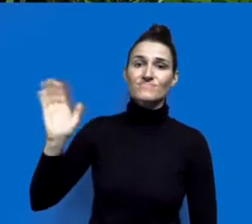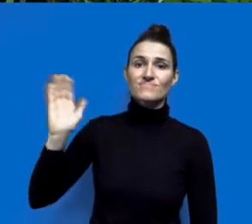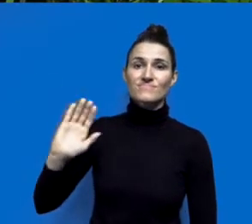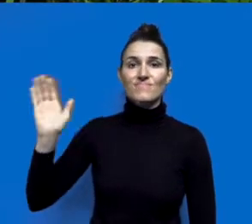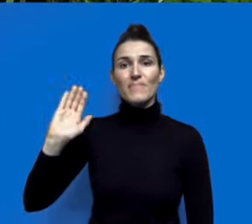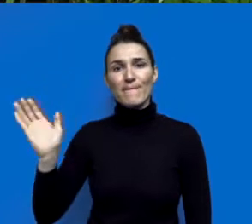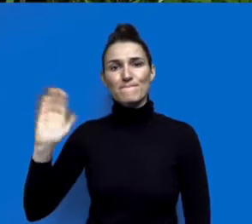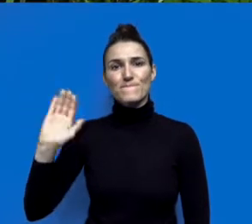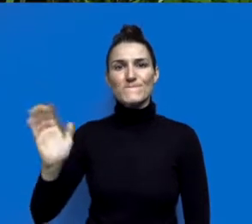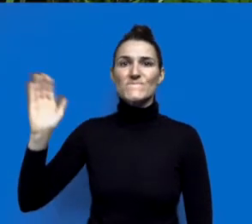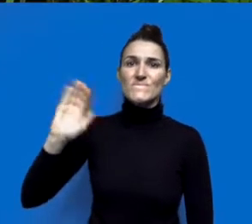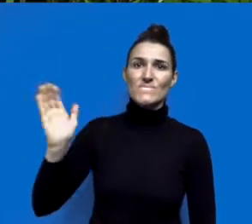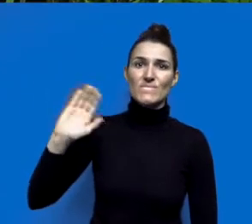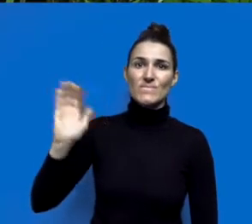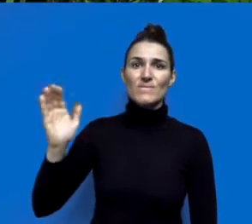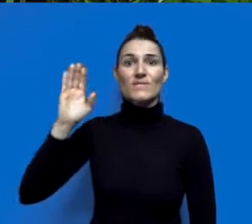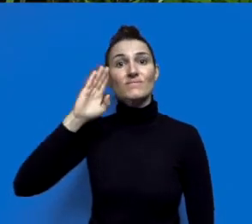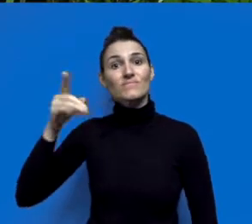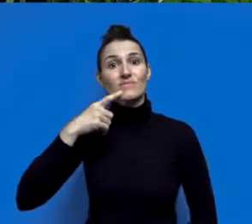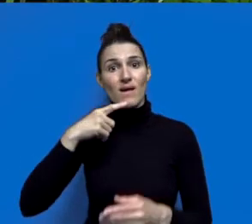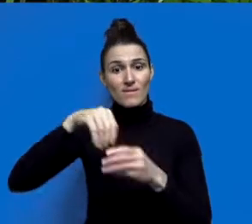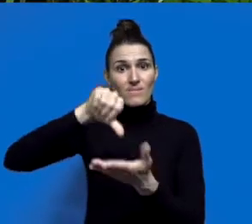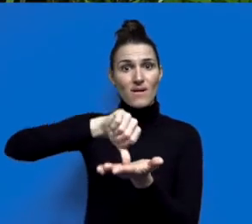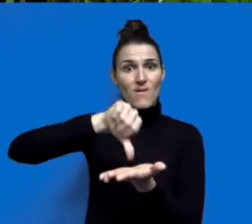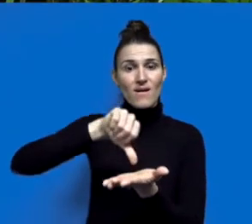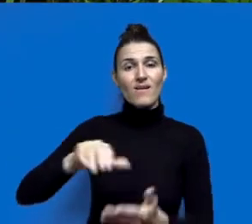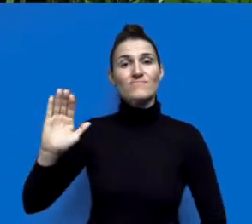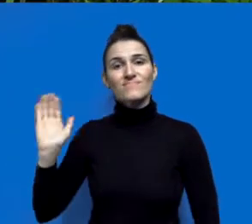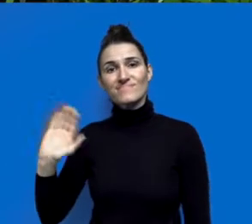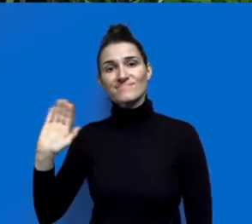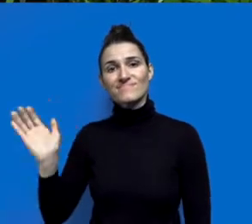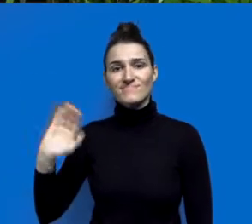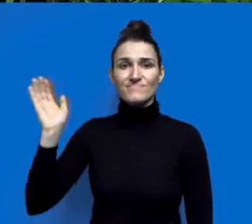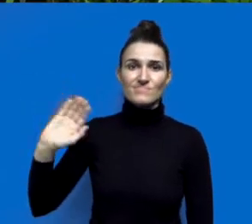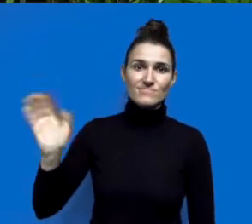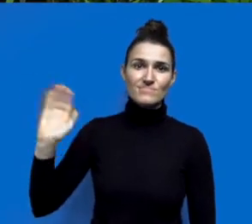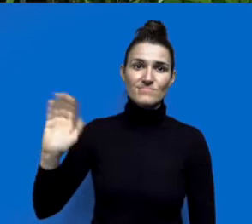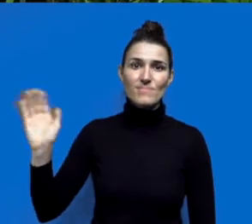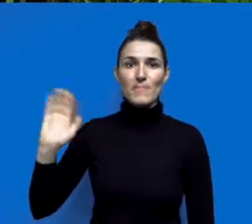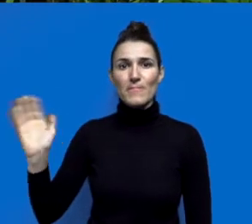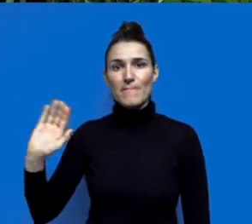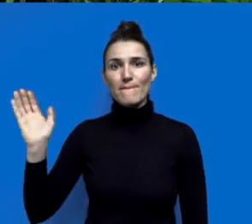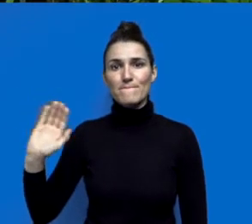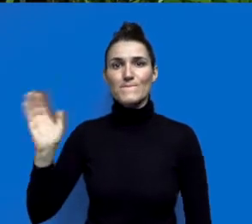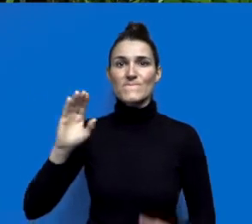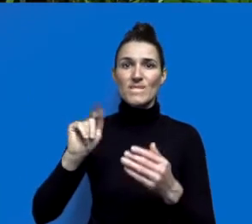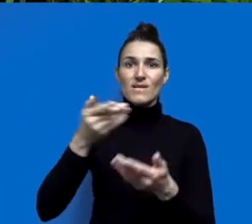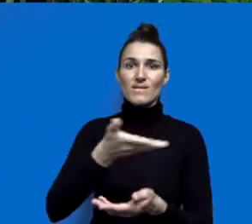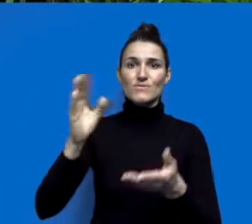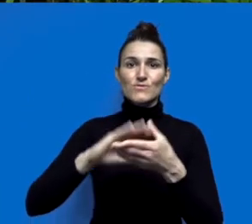bonjour. Let's wave and sing marhaban. Let's wave and sing marhaban. To our friends